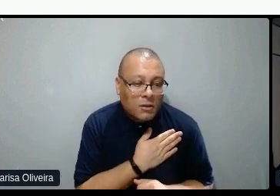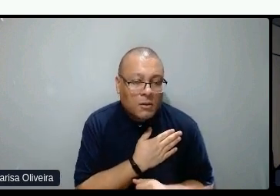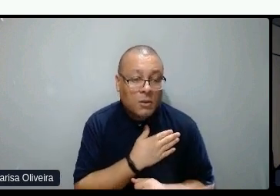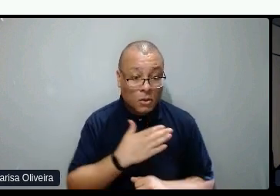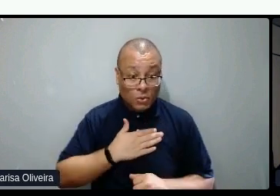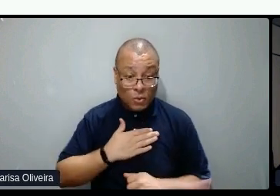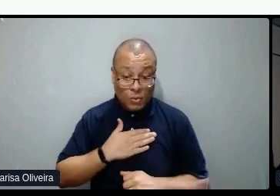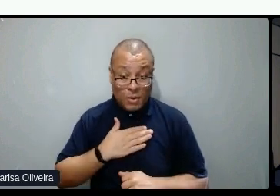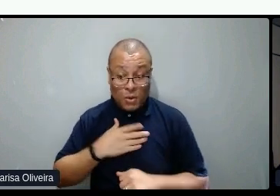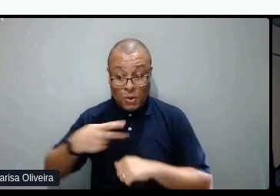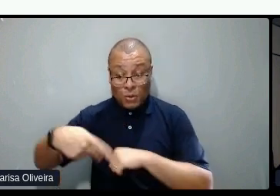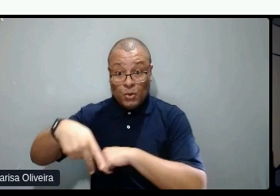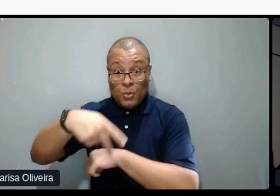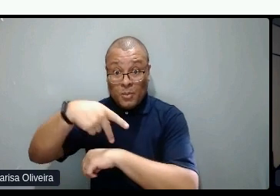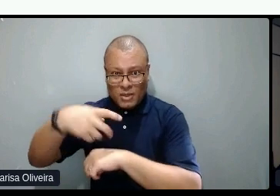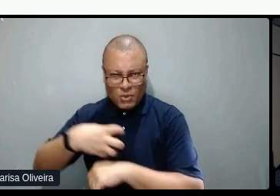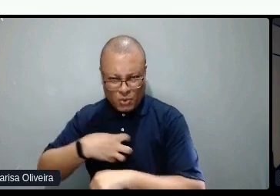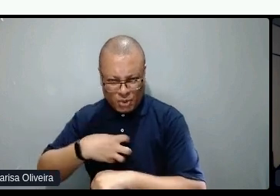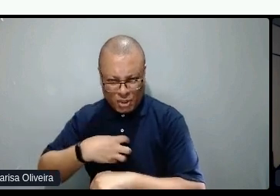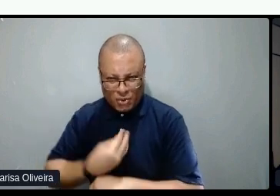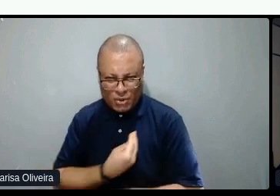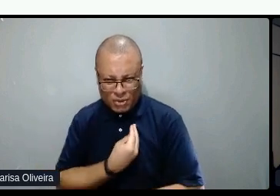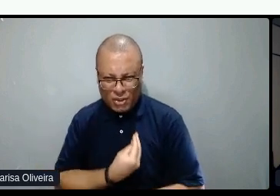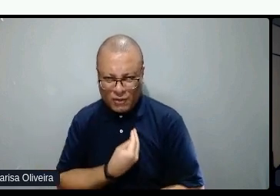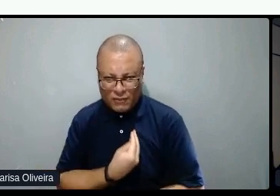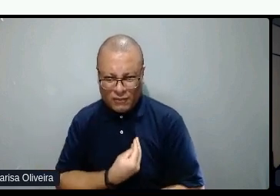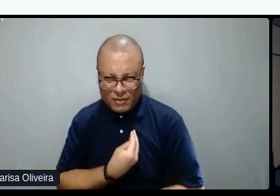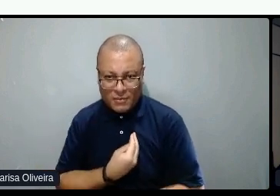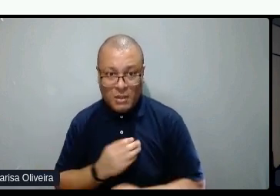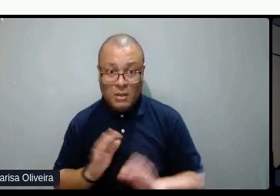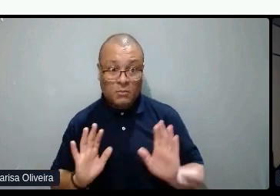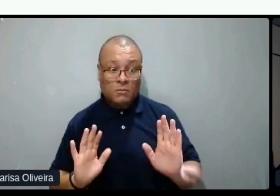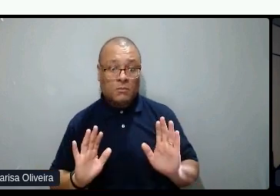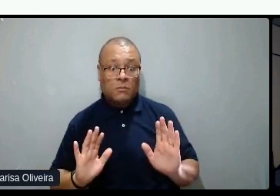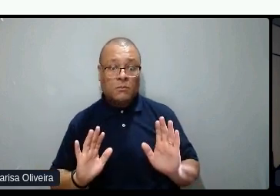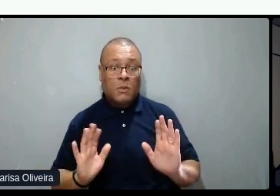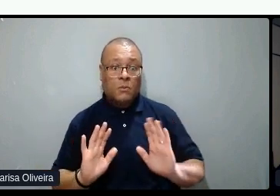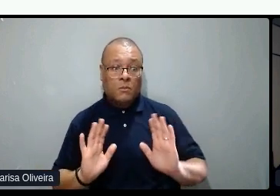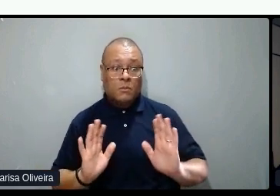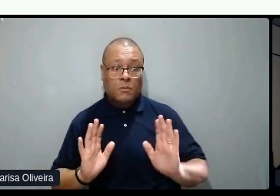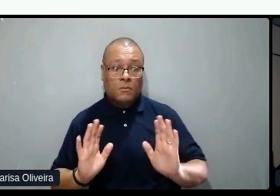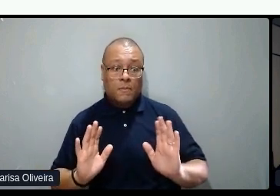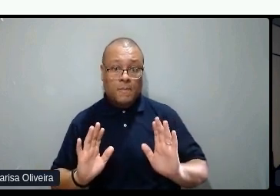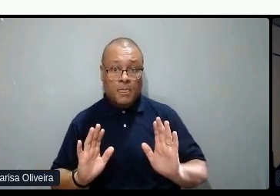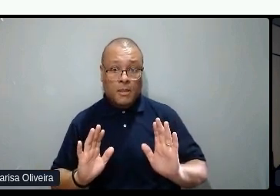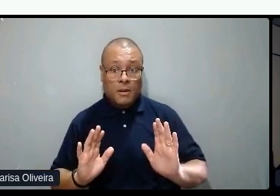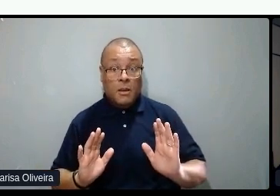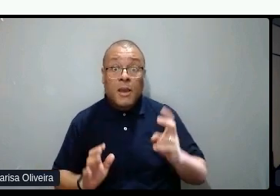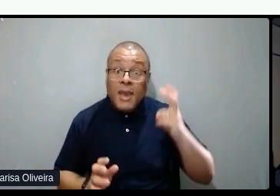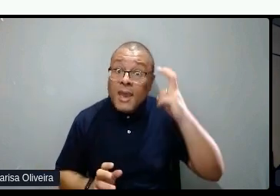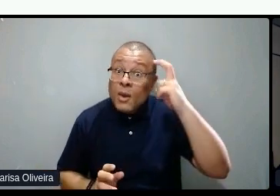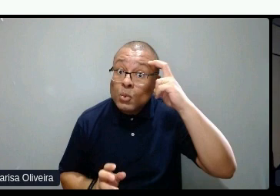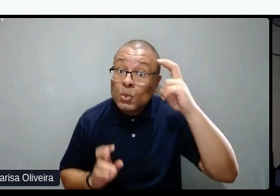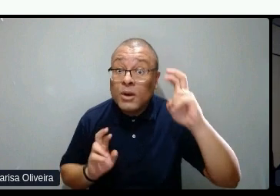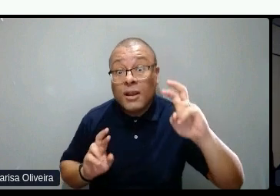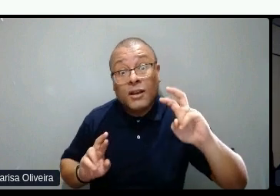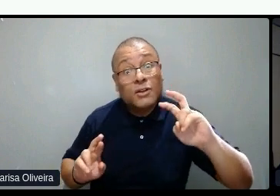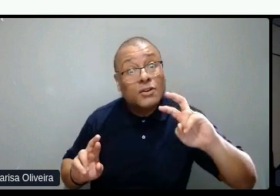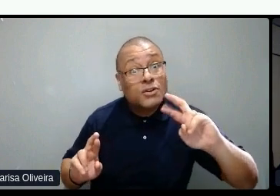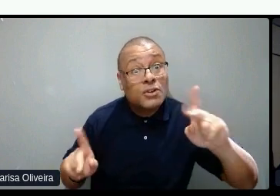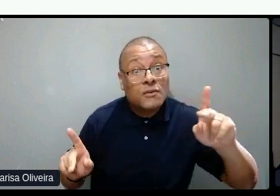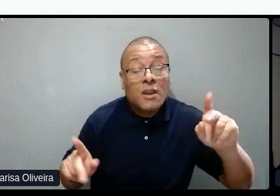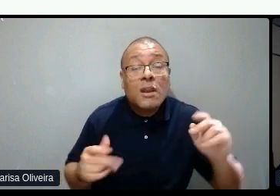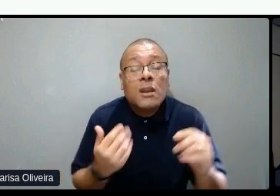where I'm from, it's kind of like, no, don't come near me. So even that culture, which is a sign of